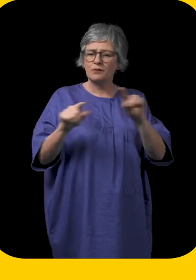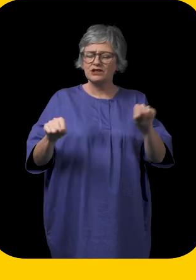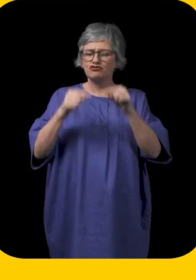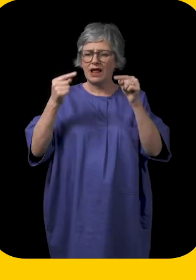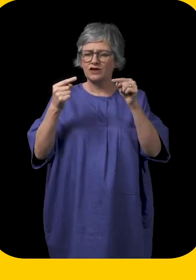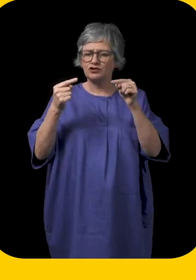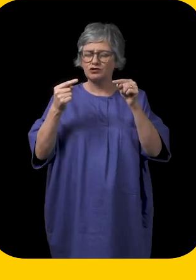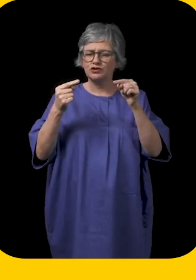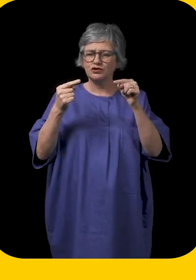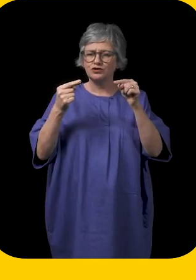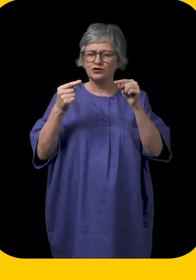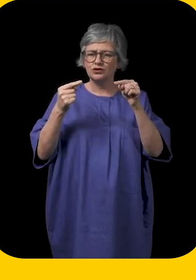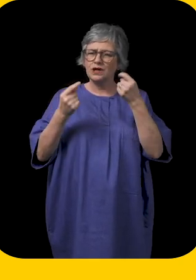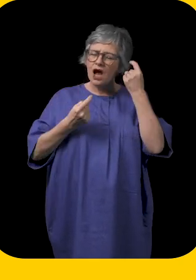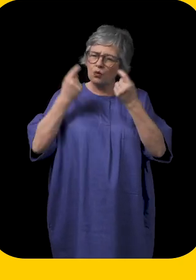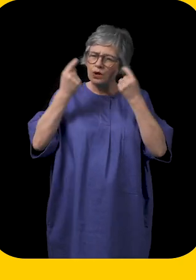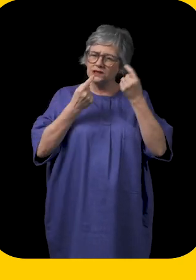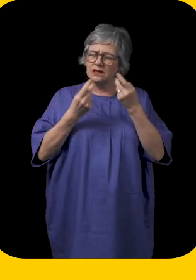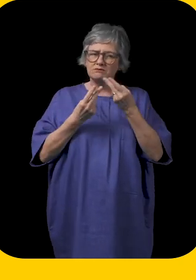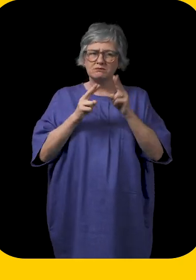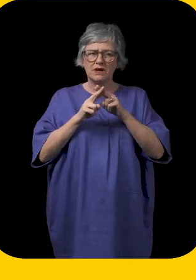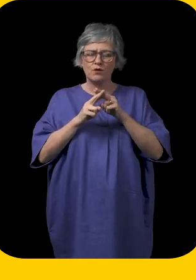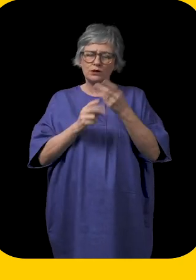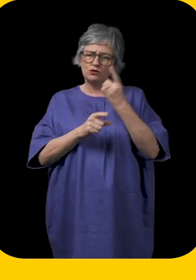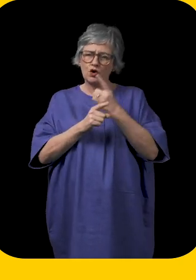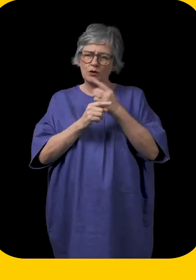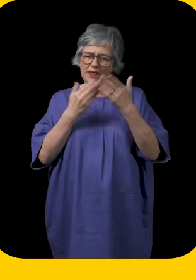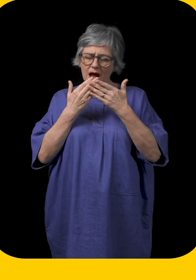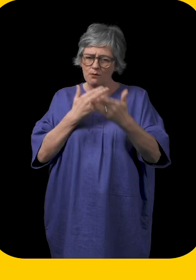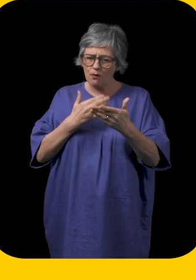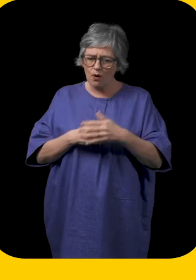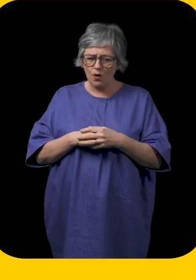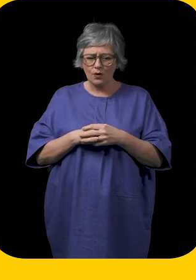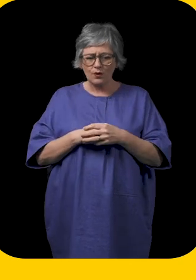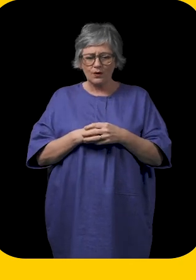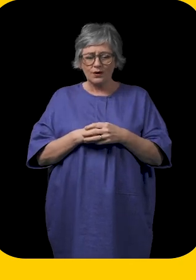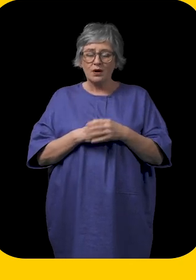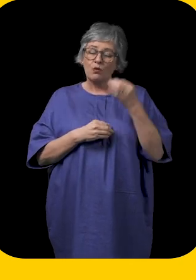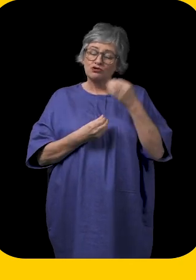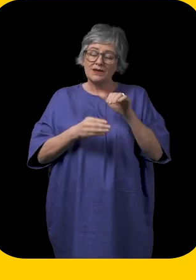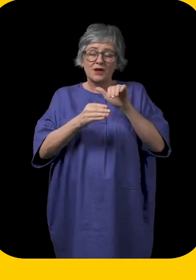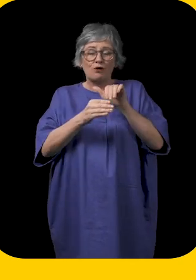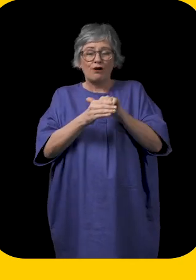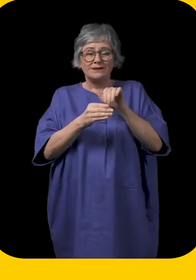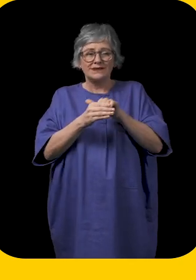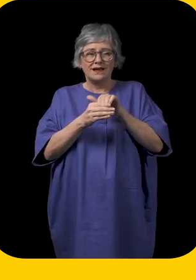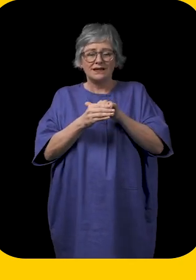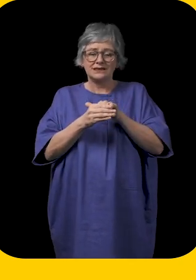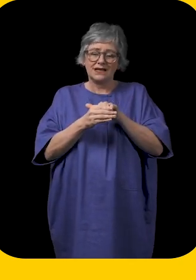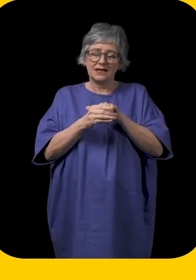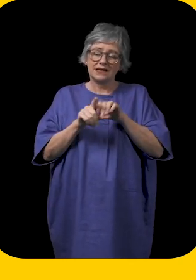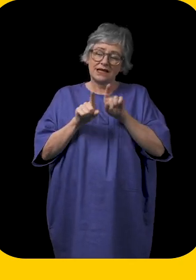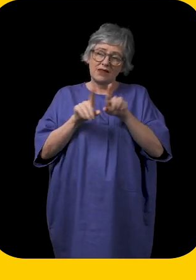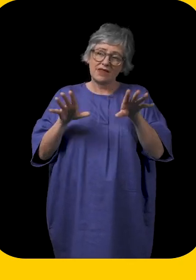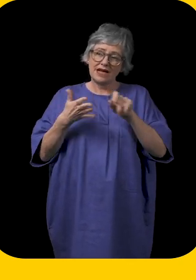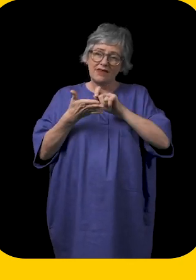being challenged. I was wondering if you want to talk about that a little bit more. So just in the context of, like I